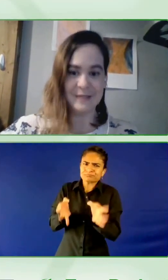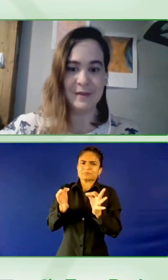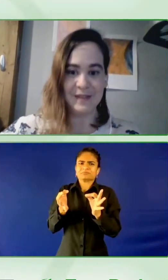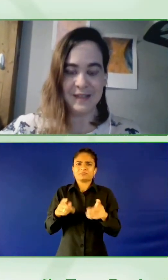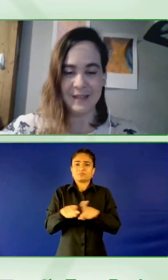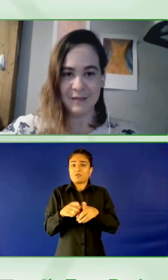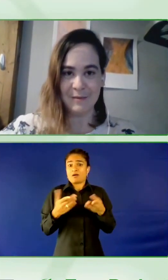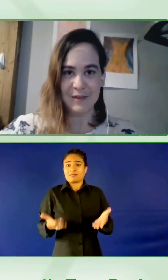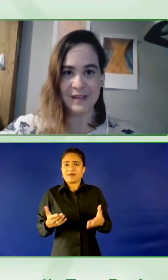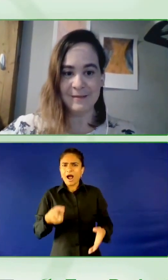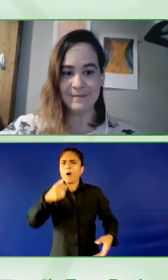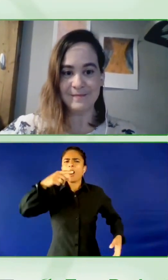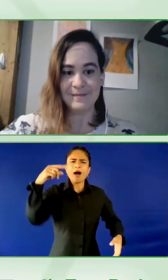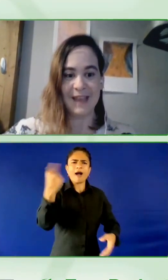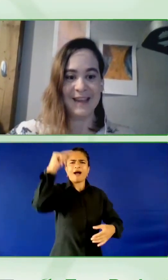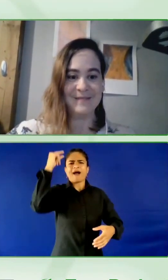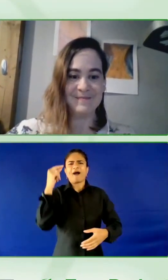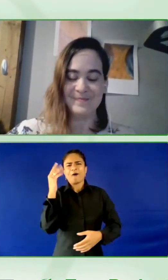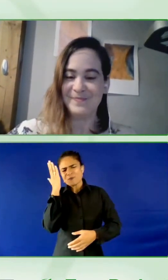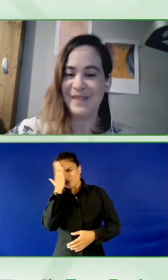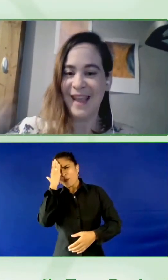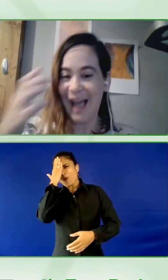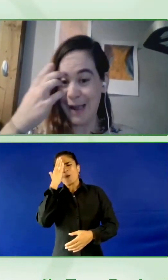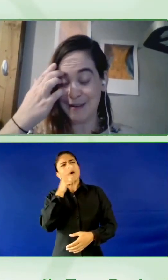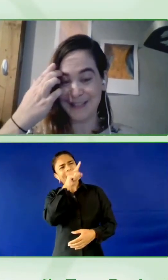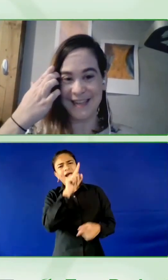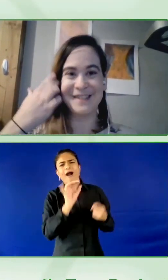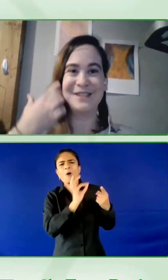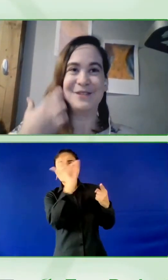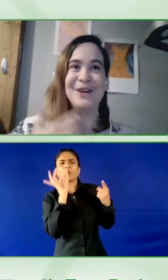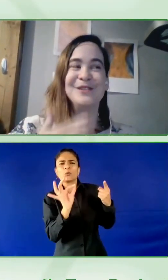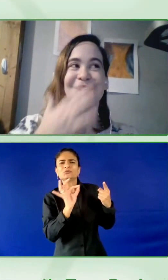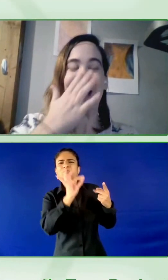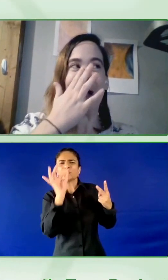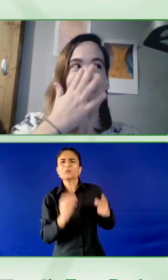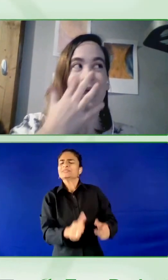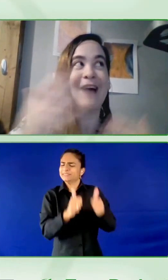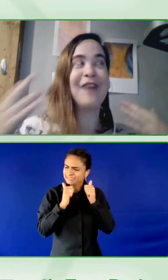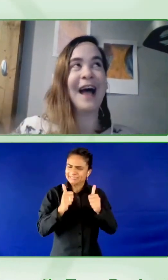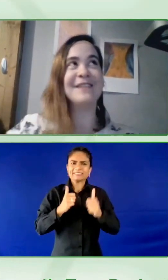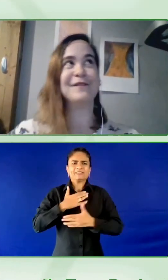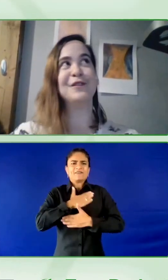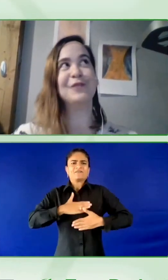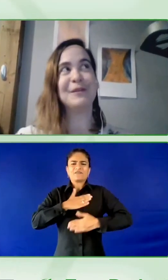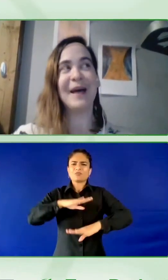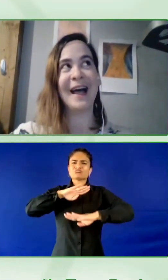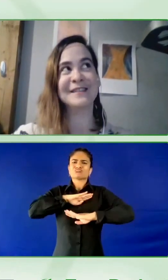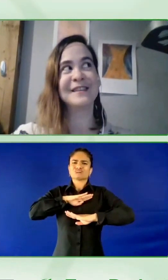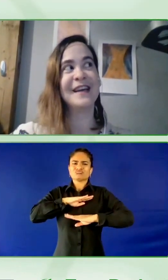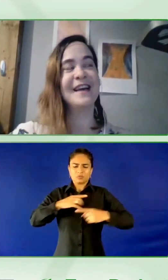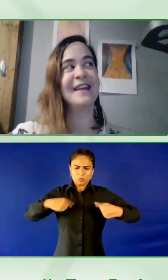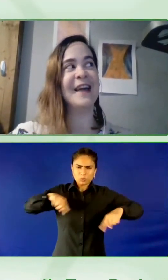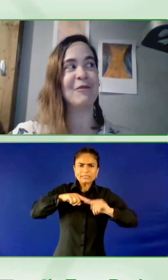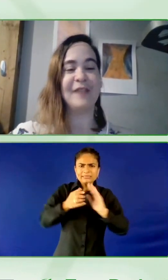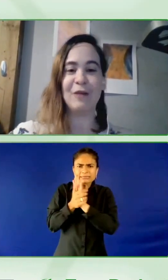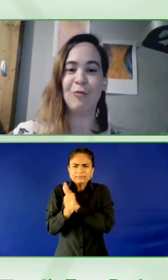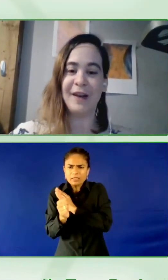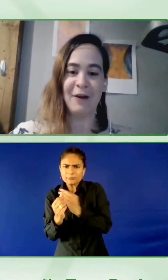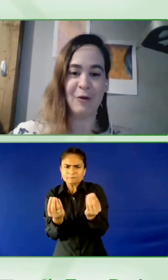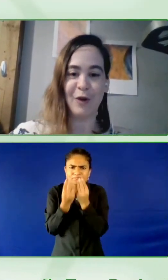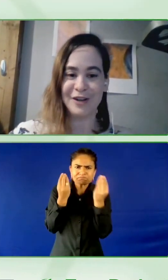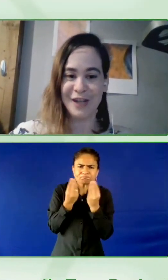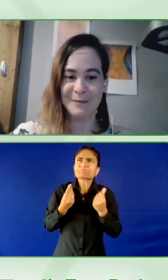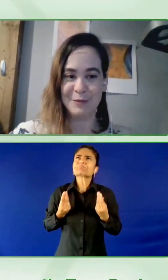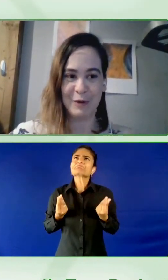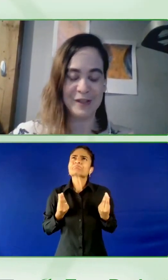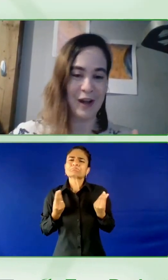the disability community. And I'm excited to do those. We have had a few in the past that were like